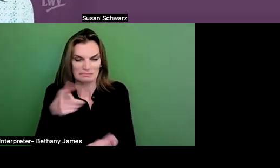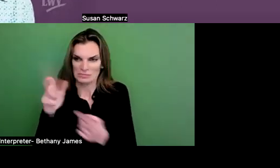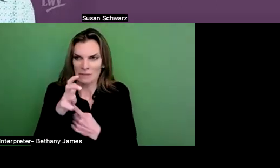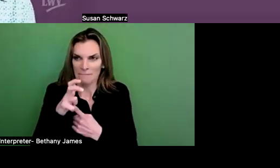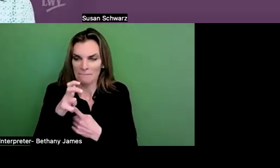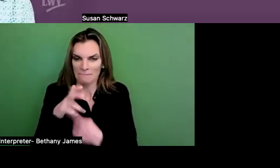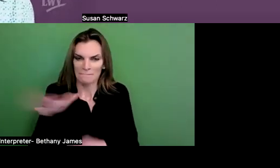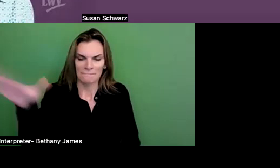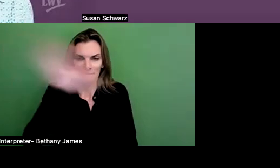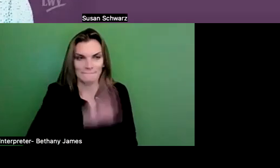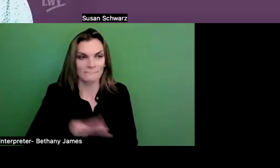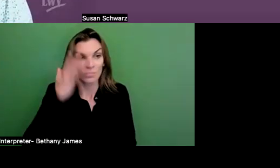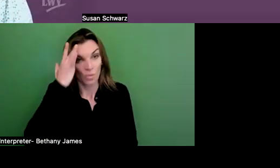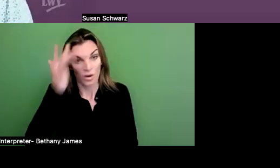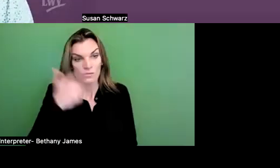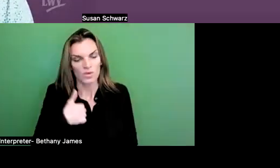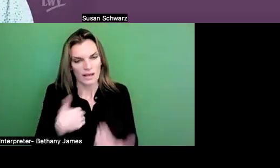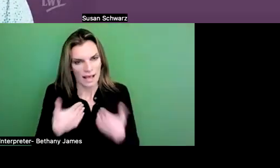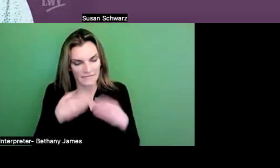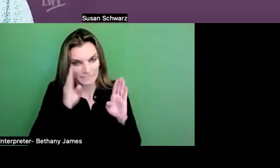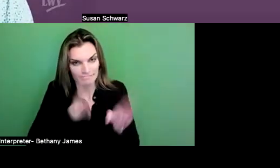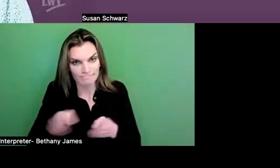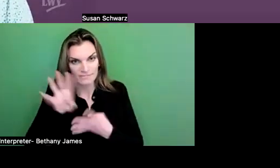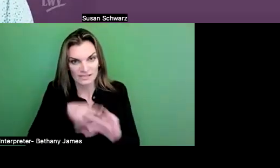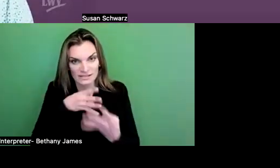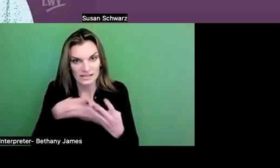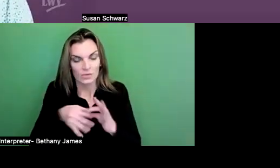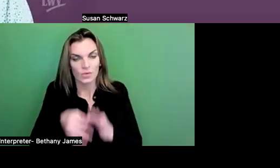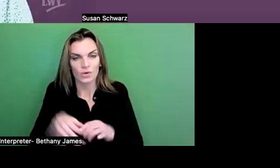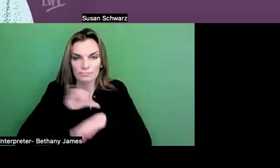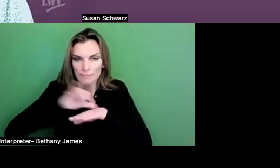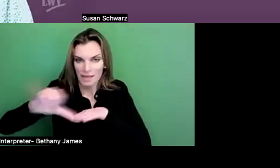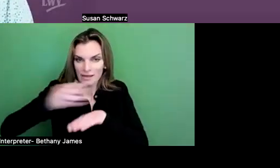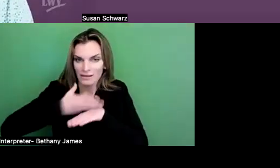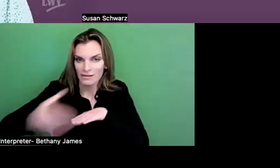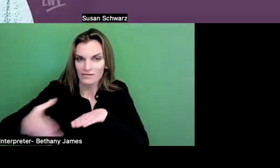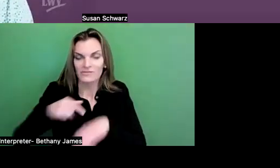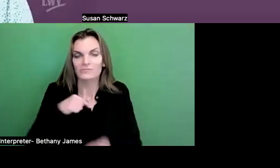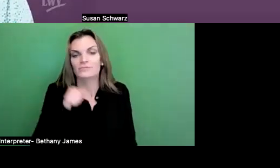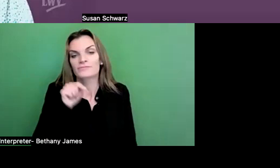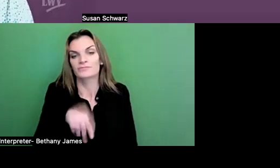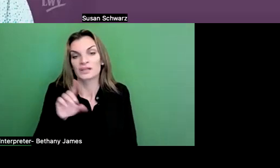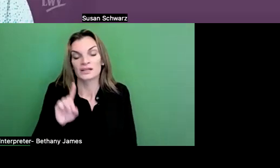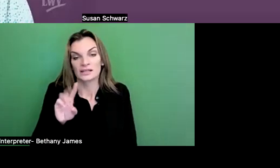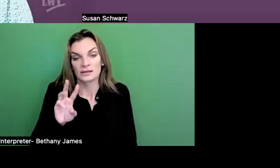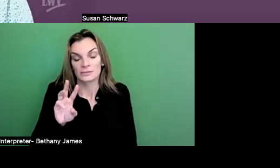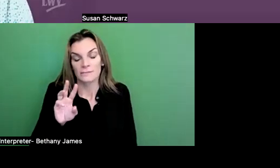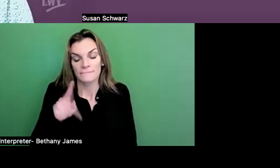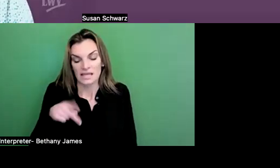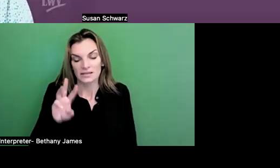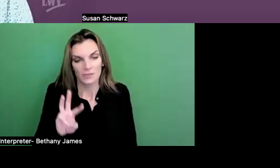we maintain a strict schedule of paving. The DPW goes through the village.